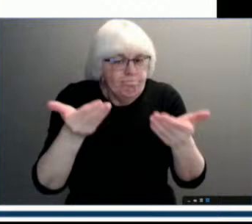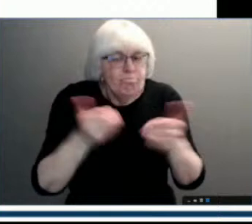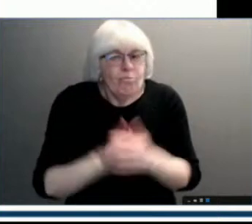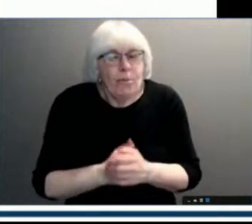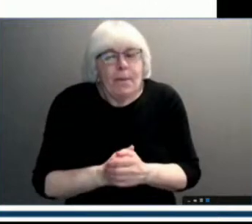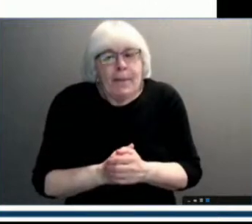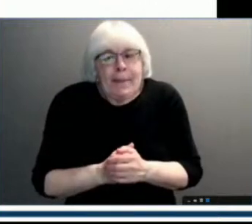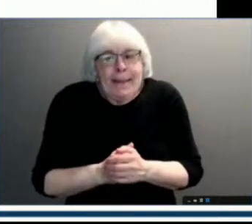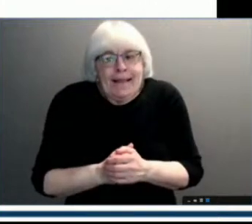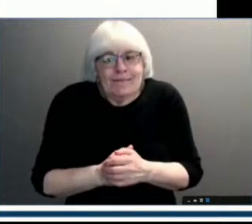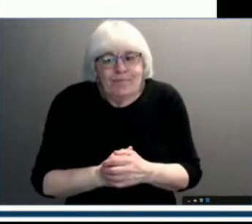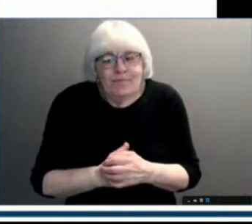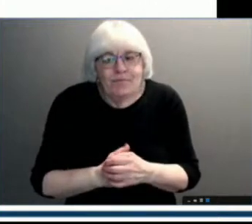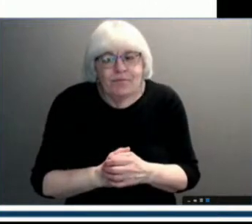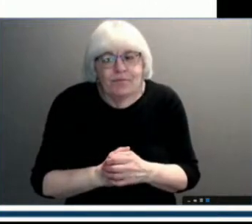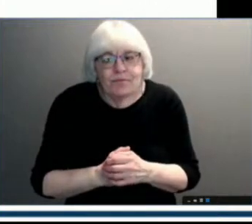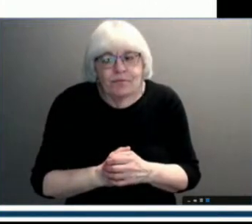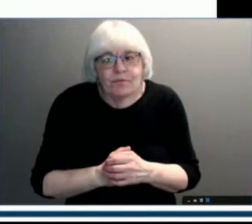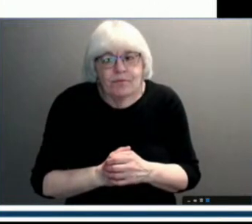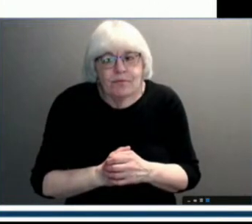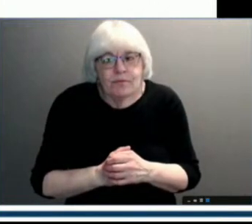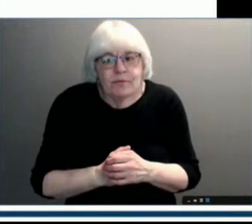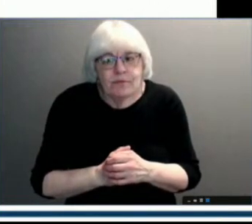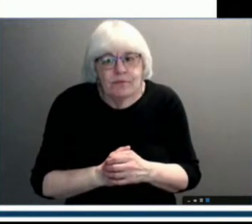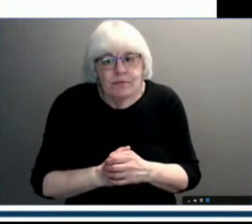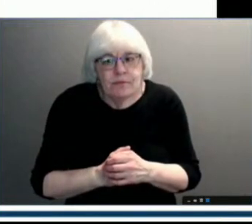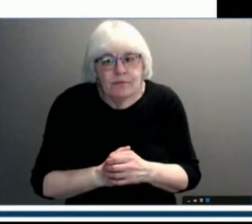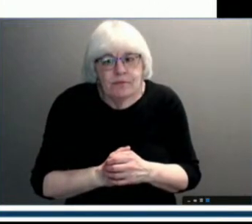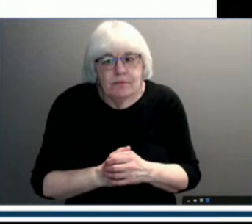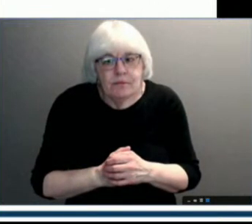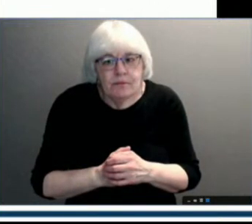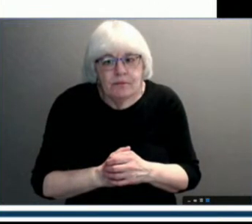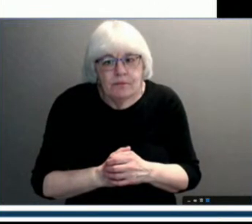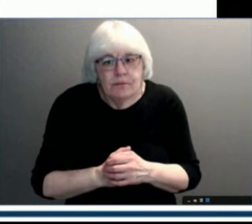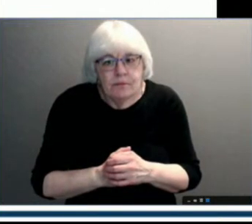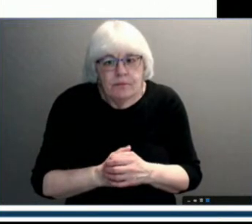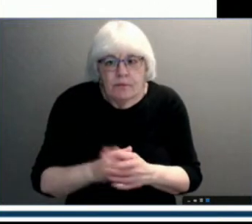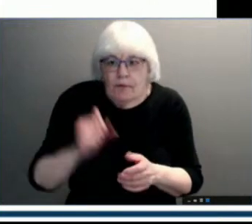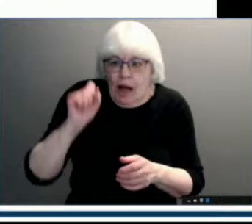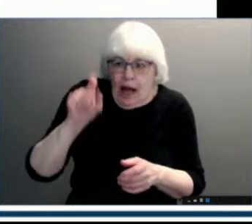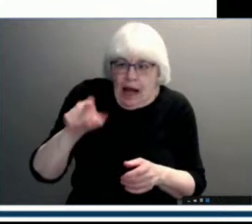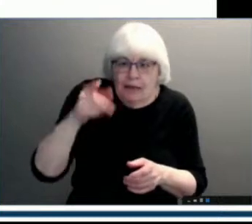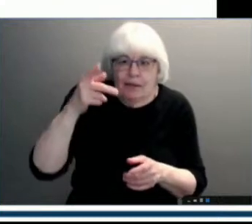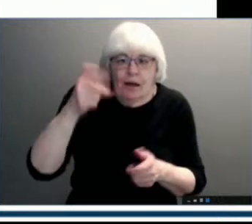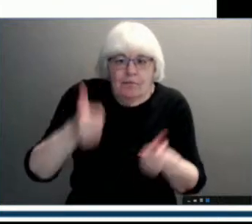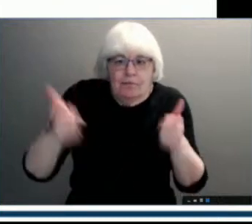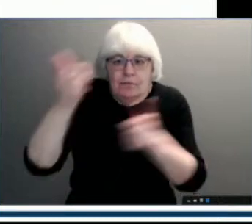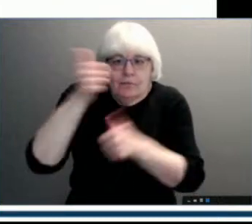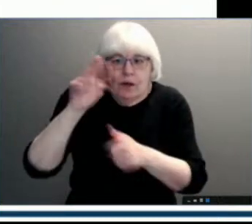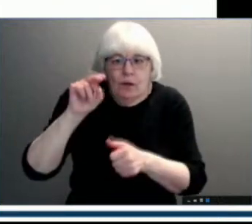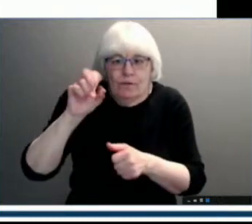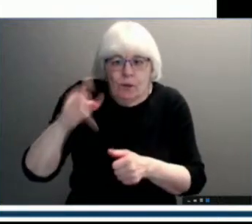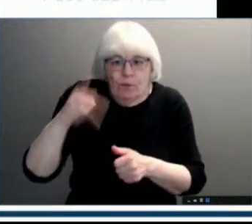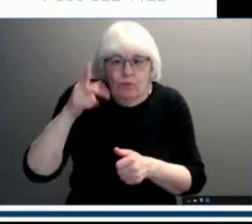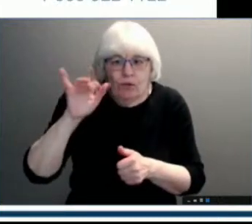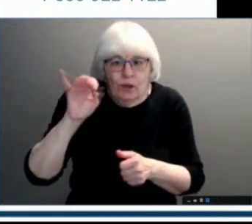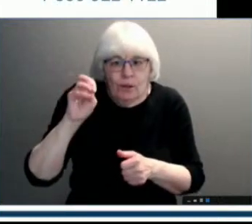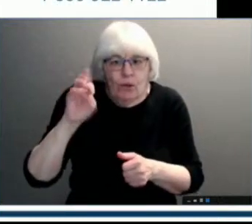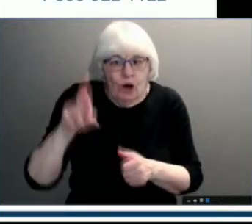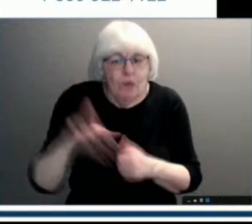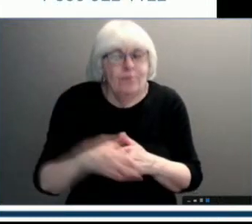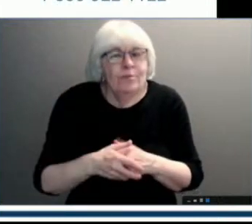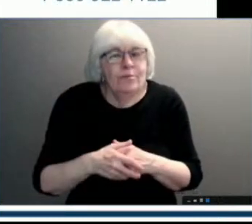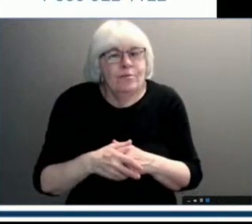I do. And this one might be for the Premier, but I guess what supports will be there for teachers or students who may need to provide or receive